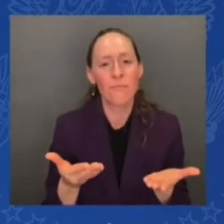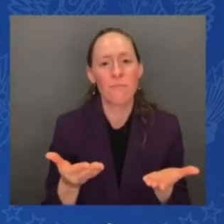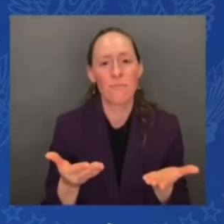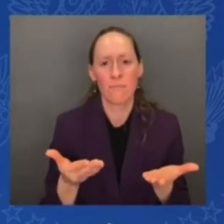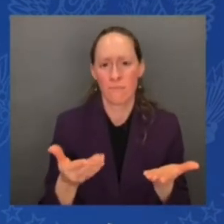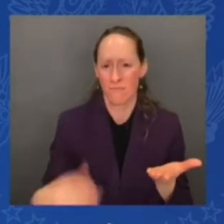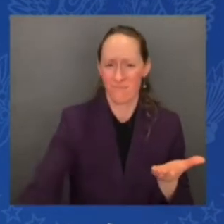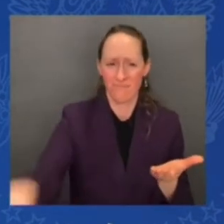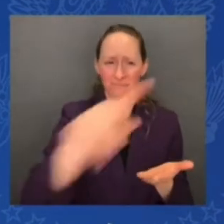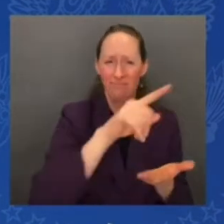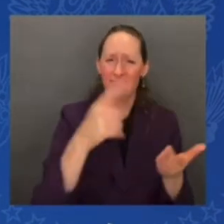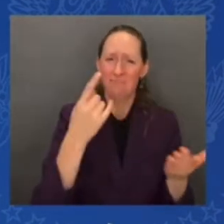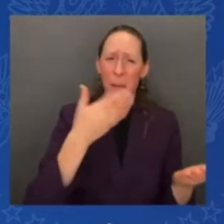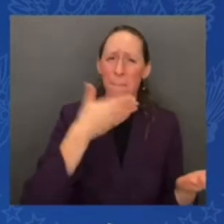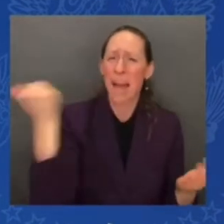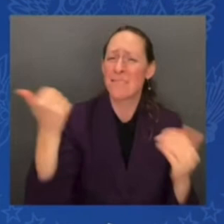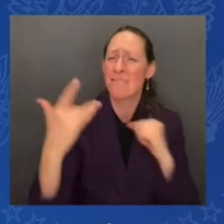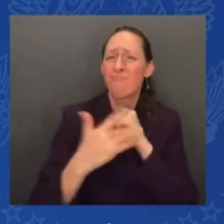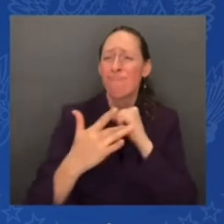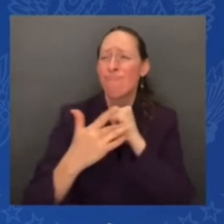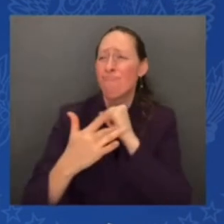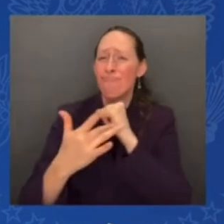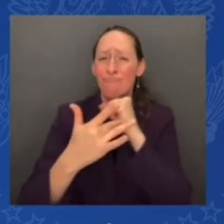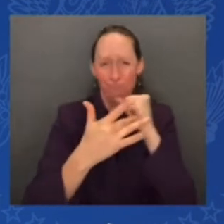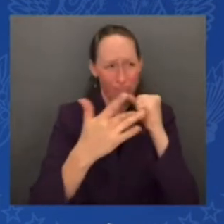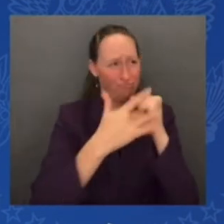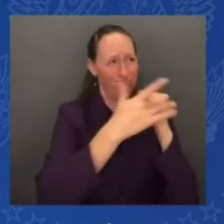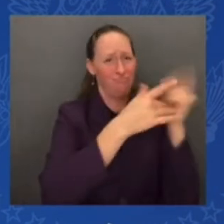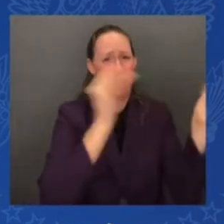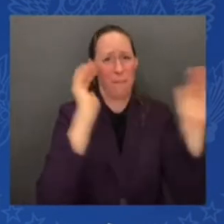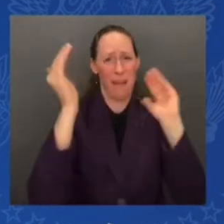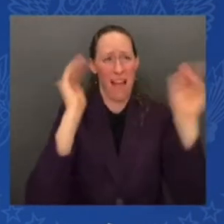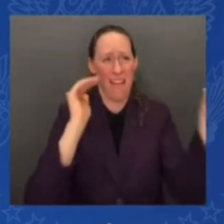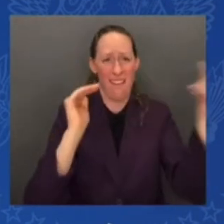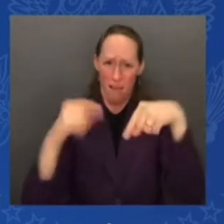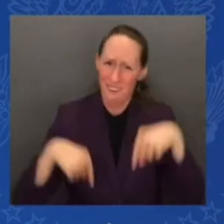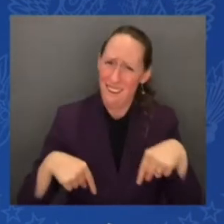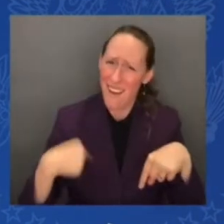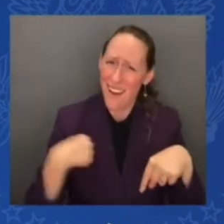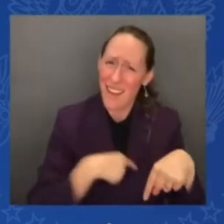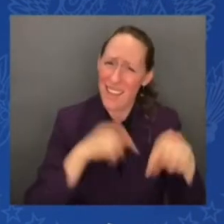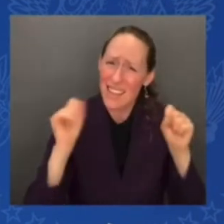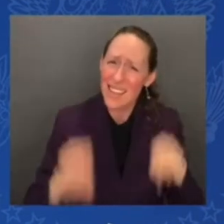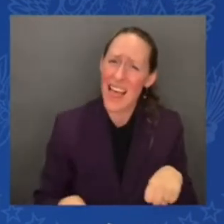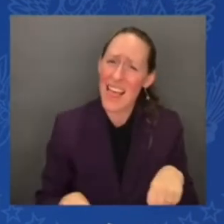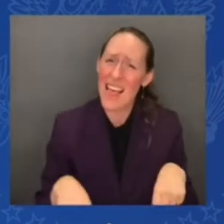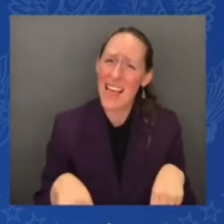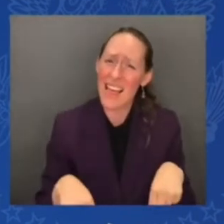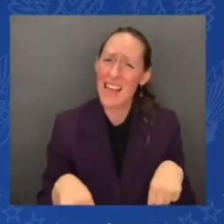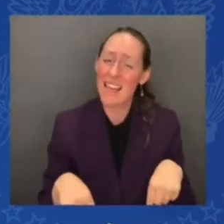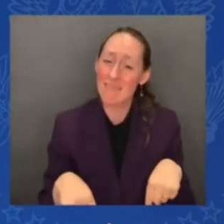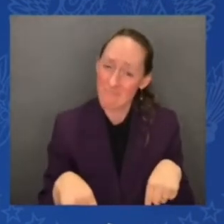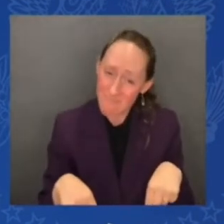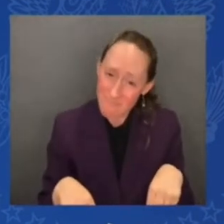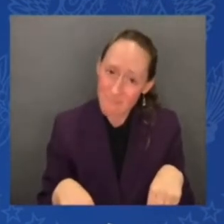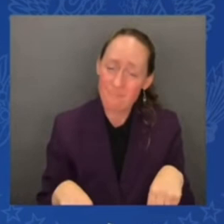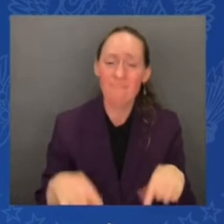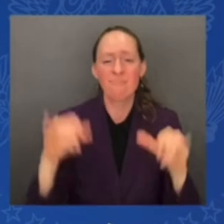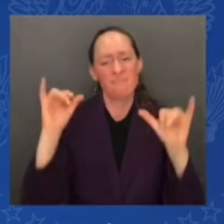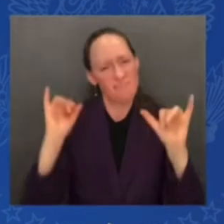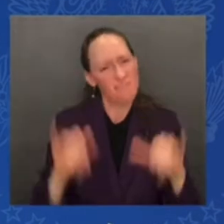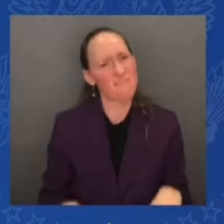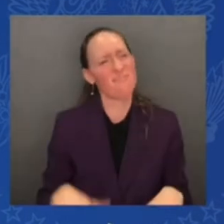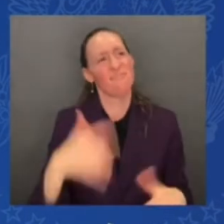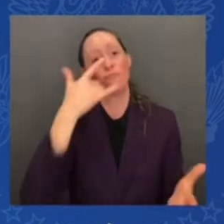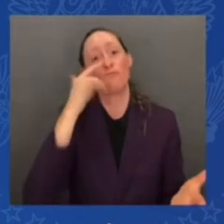what we're talking about today when we talk about investing in America. So today I want to talk about our progress in growing the economy from the